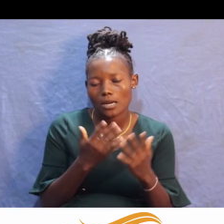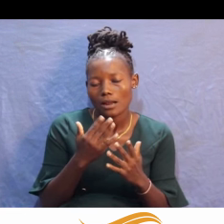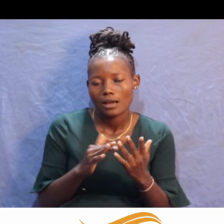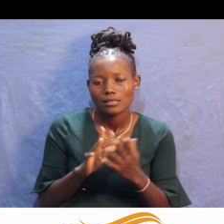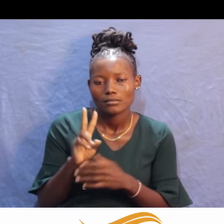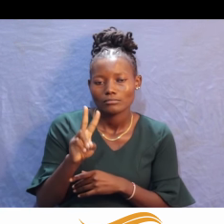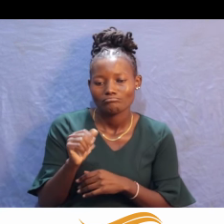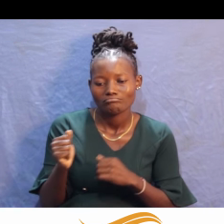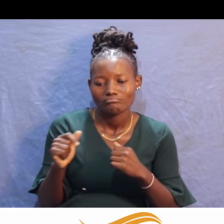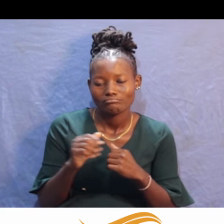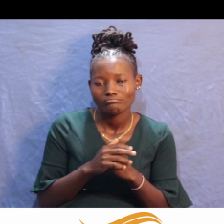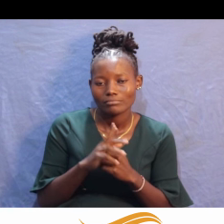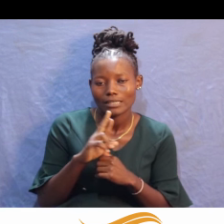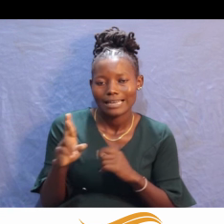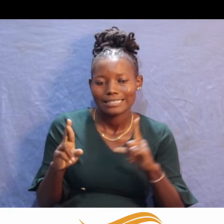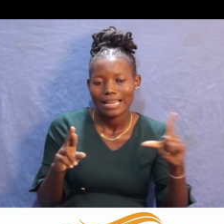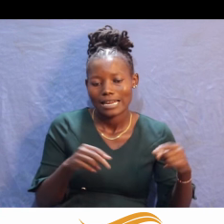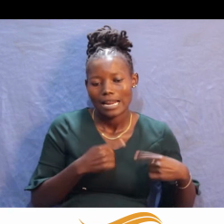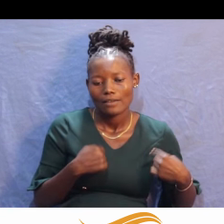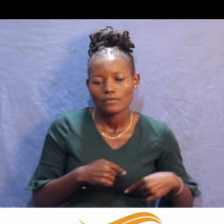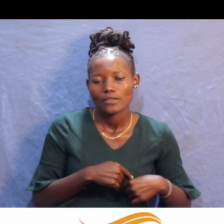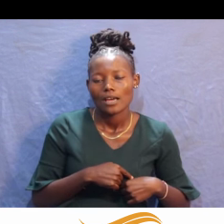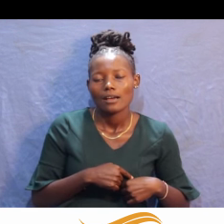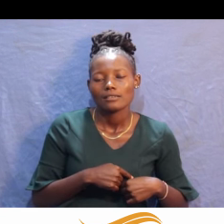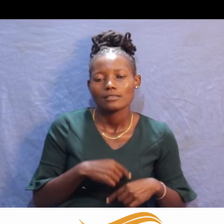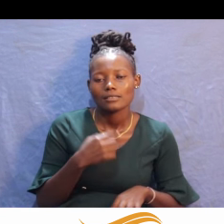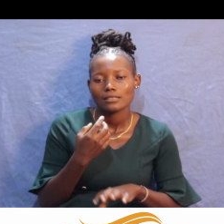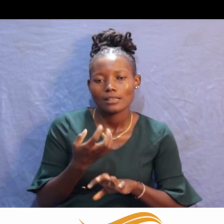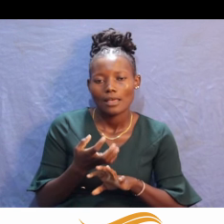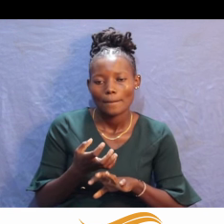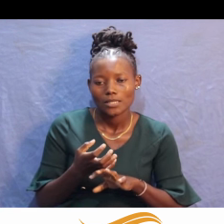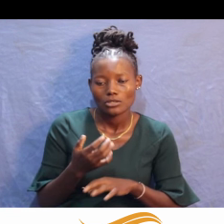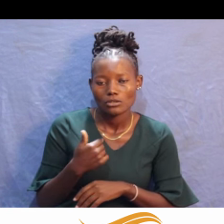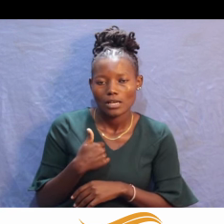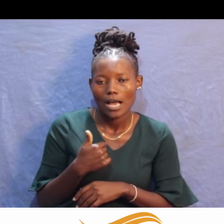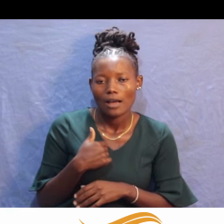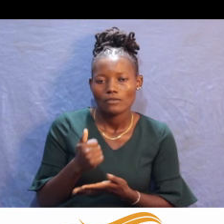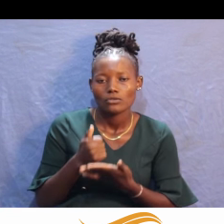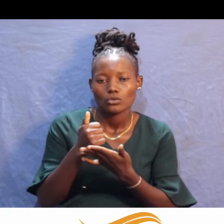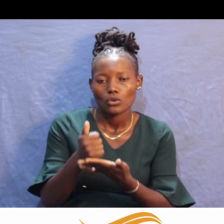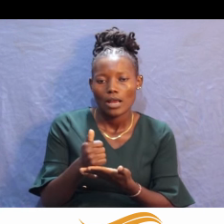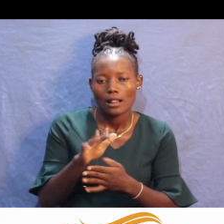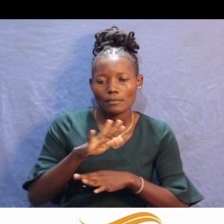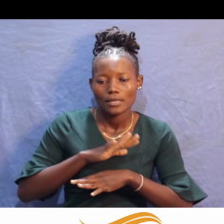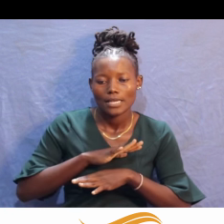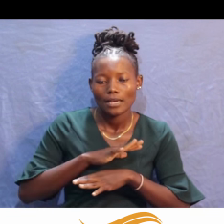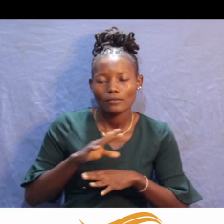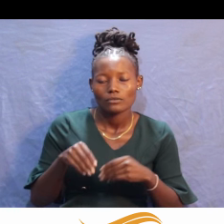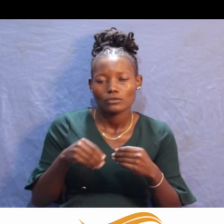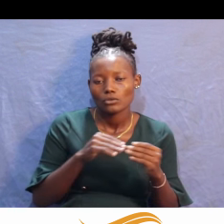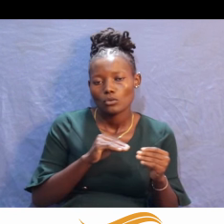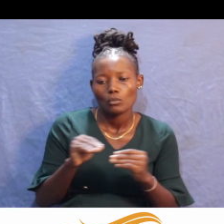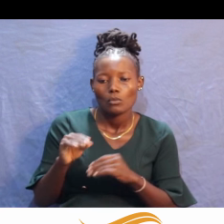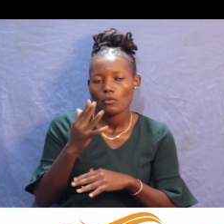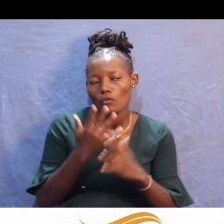two sides, left and right heart. And this muscle has to be able to pump adequately to move blood to